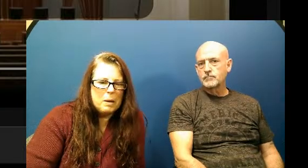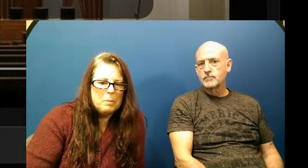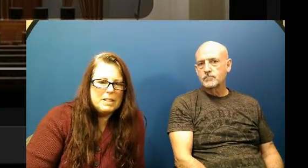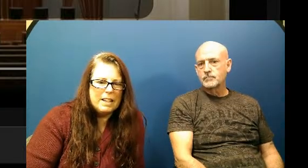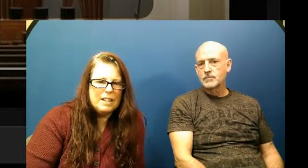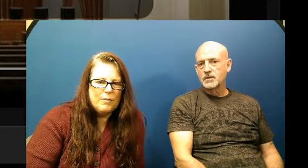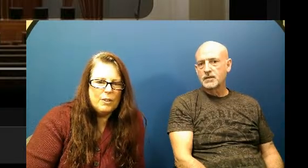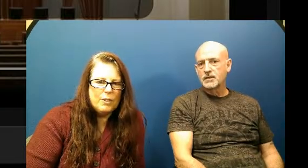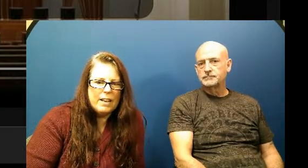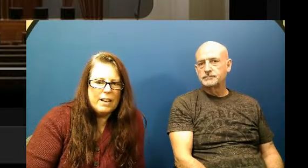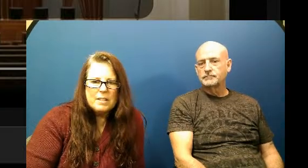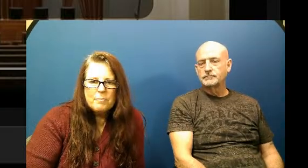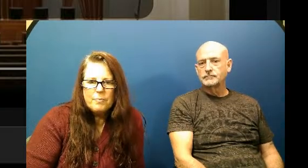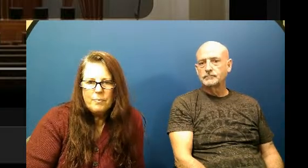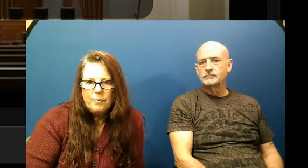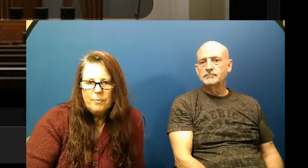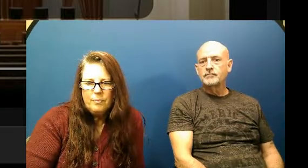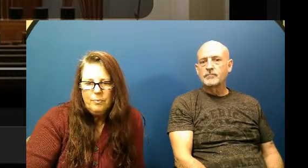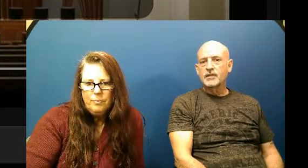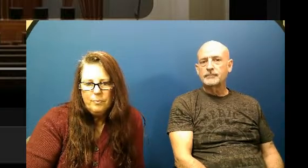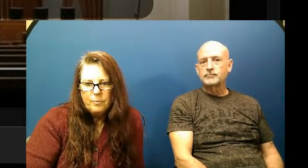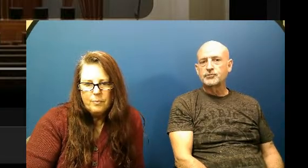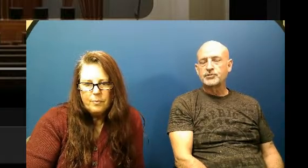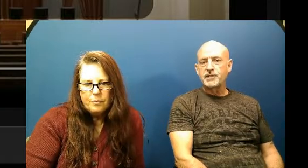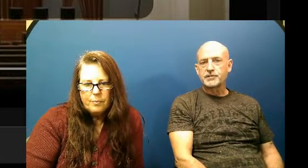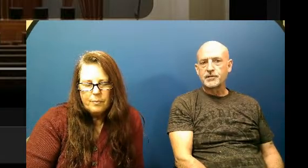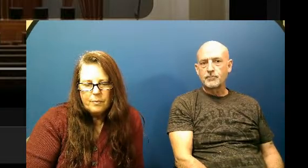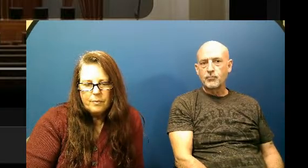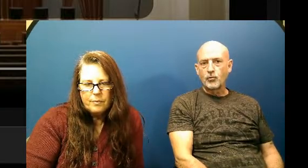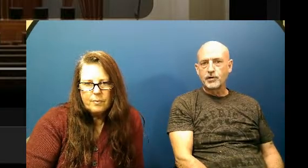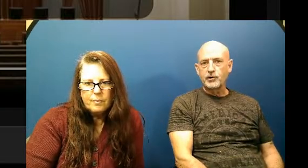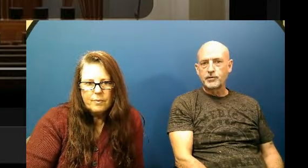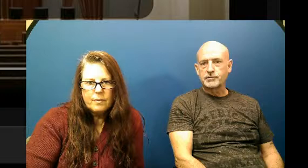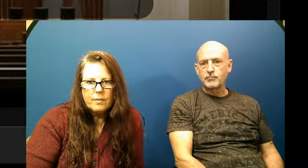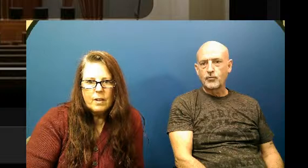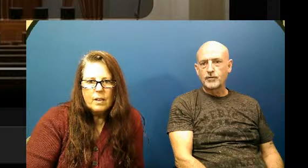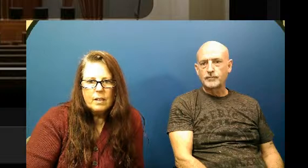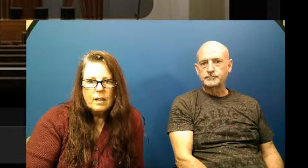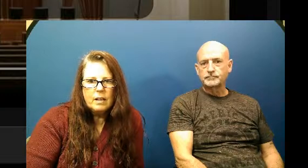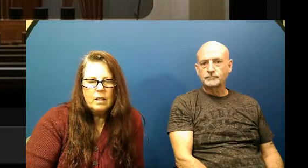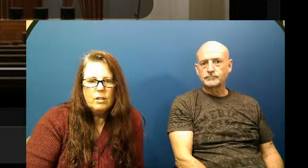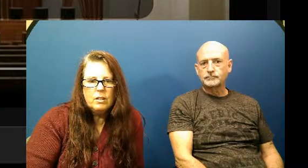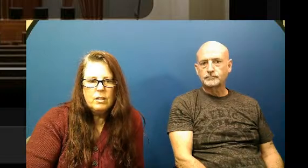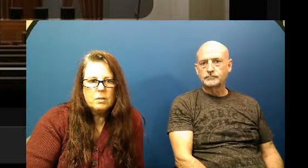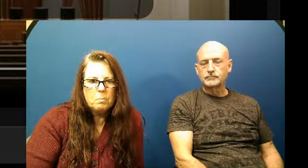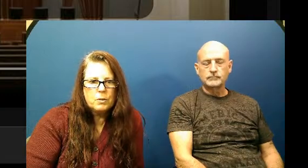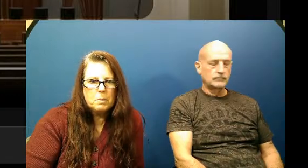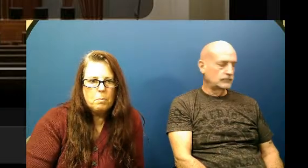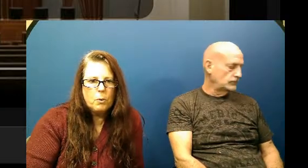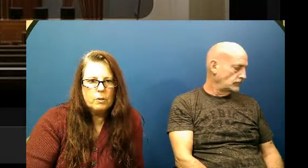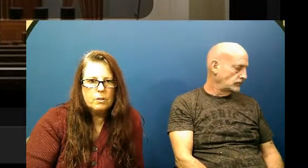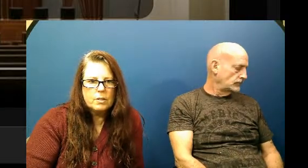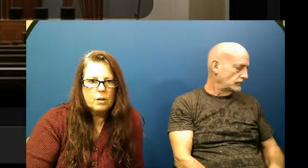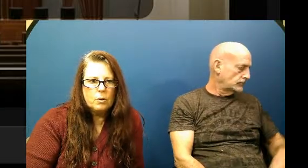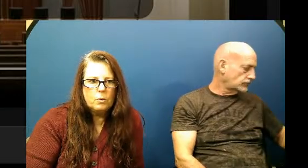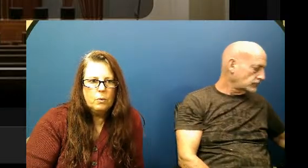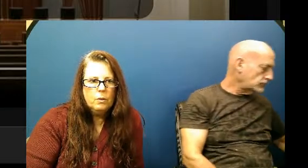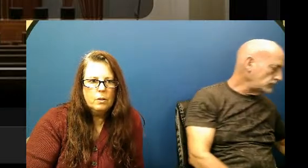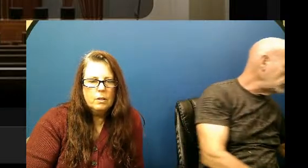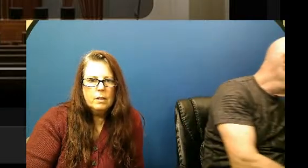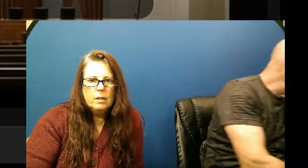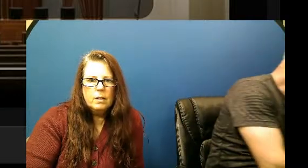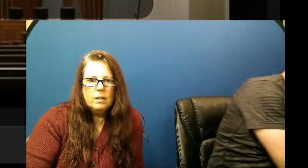It might be tiny for you guys. Well, seeing it's not important. Hearing it's important. Yeah, hearing it's the most important.